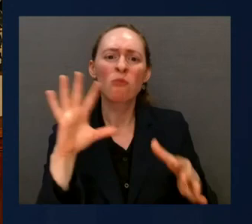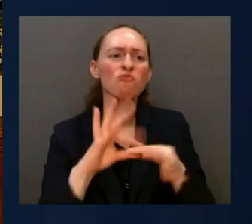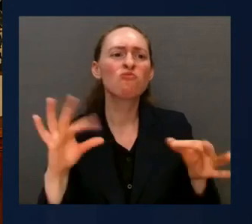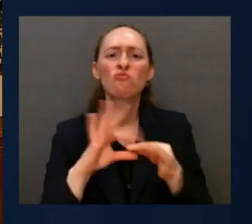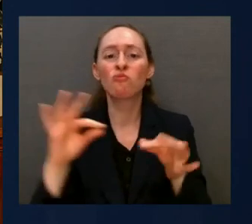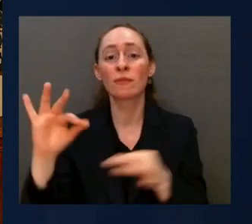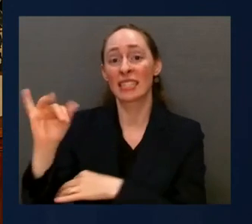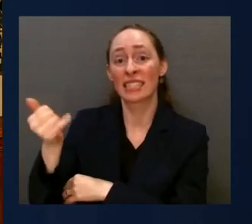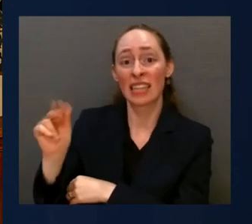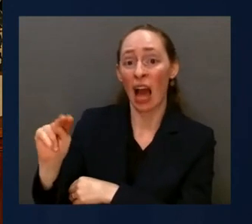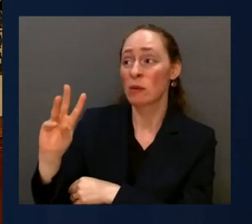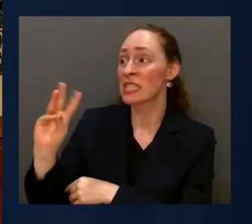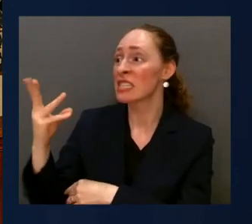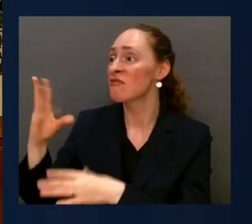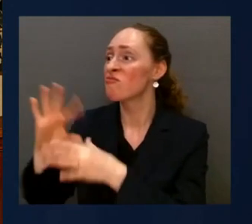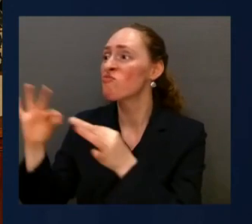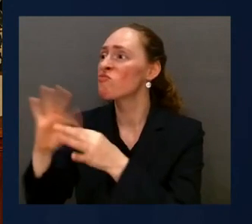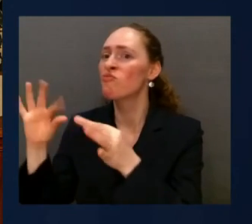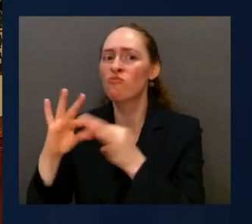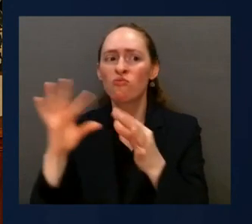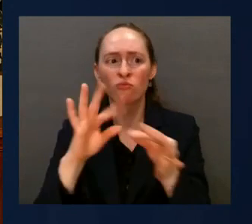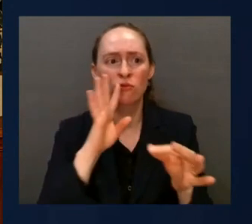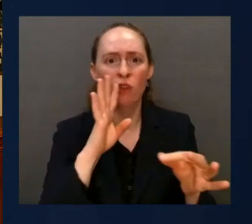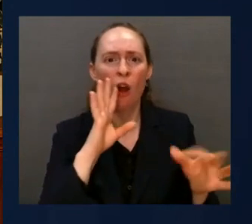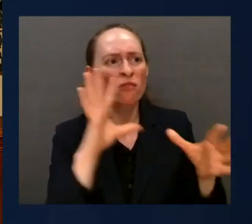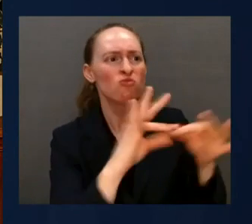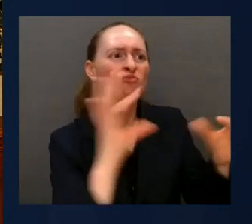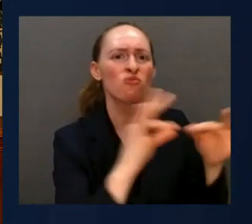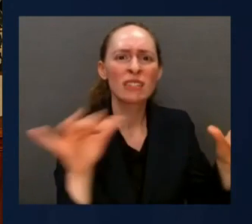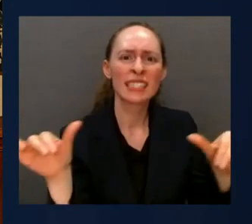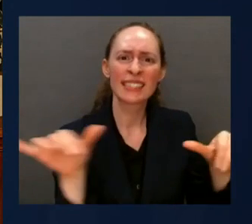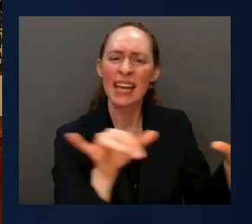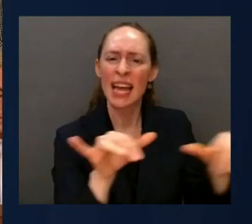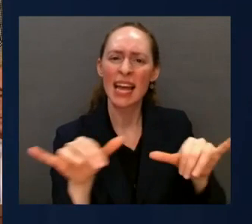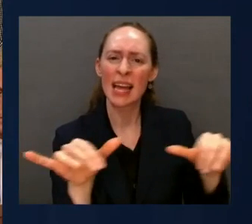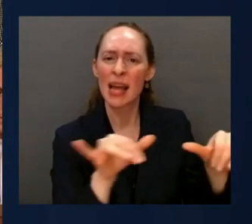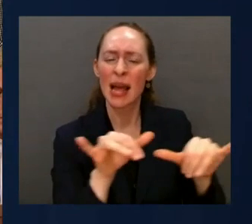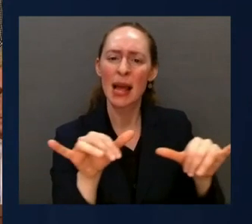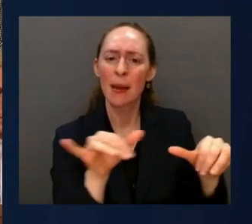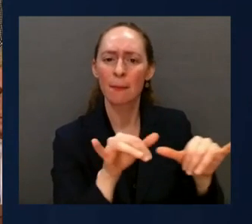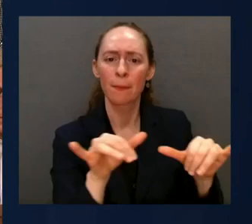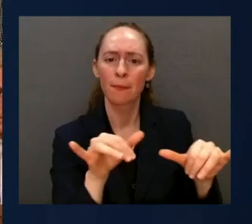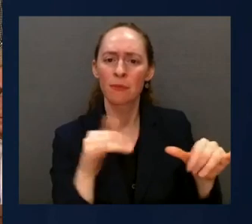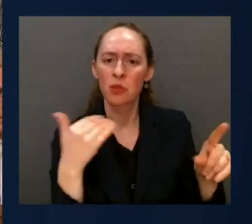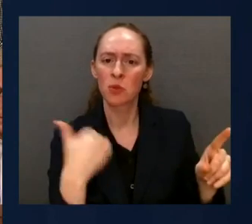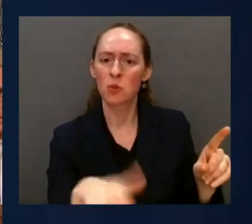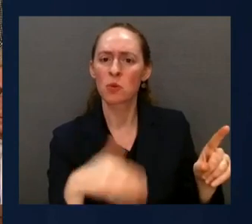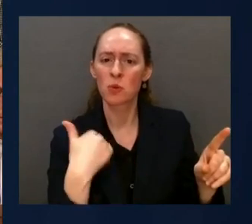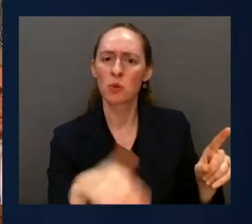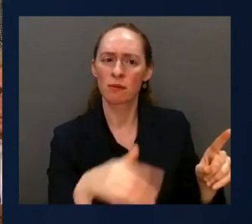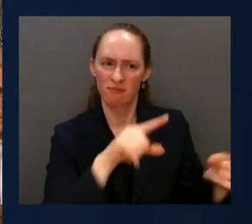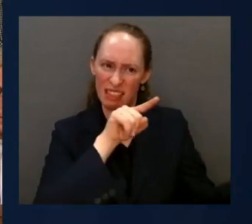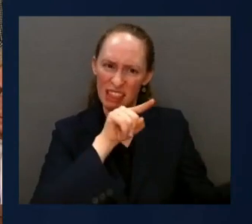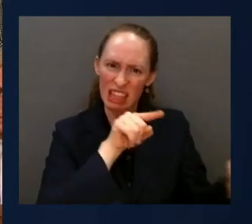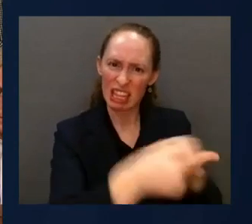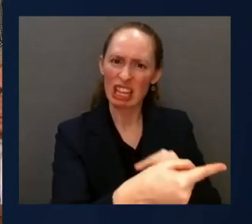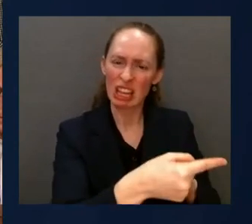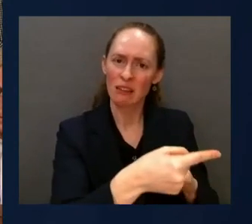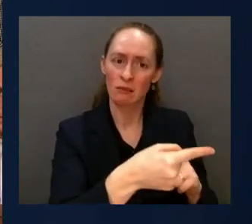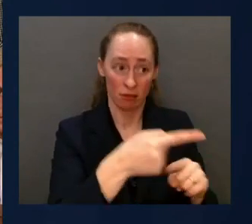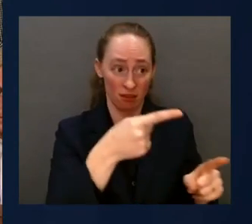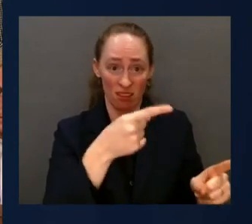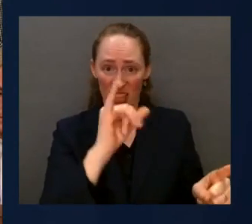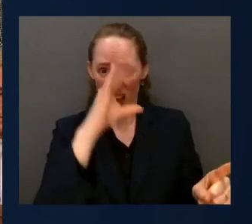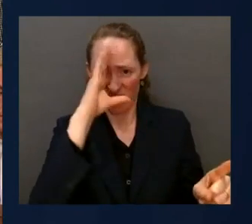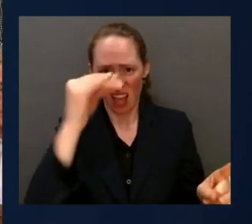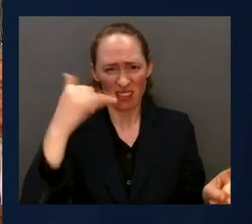chamber is a man who bears the scars of that brutal attack, but is as tough and as strong and as resilient as they get. My friend